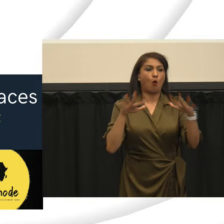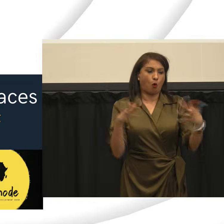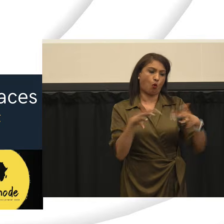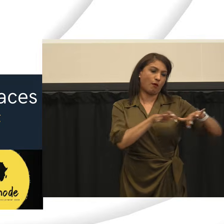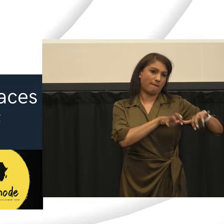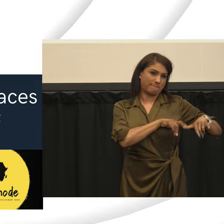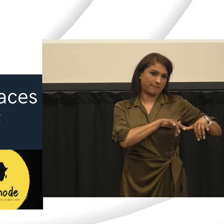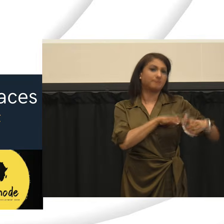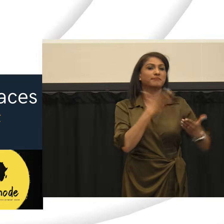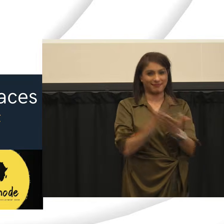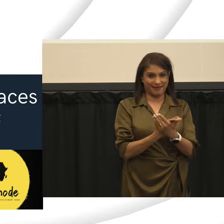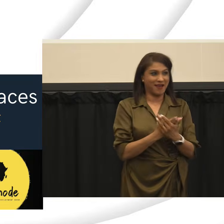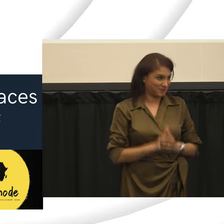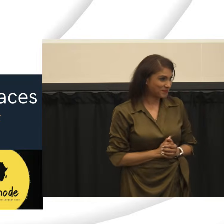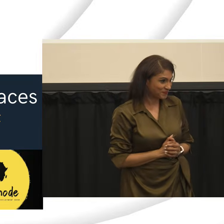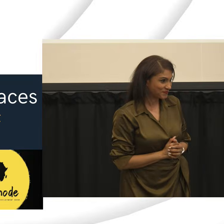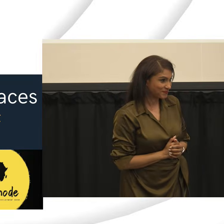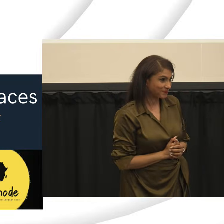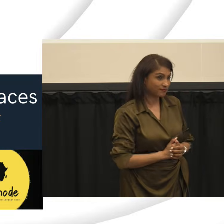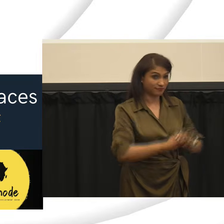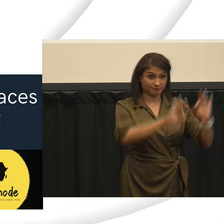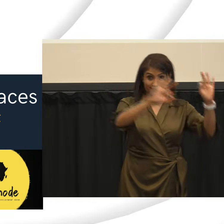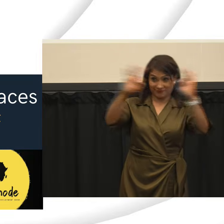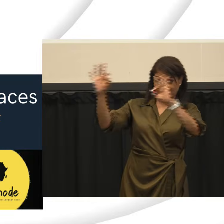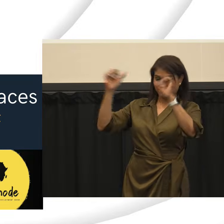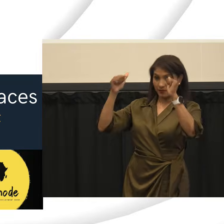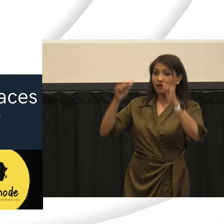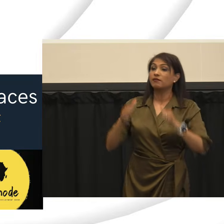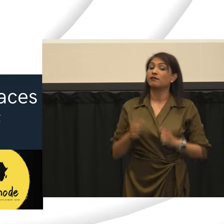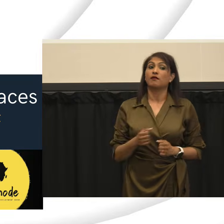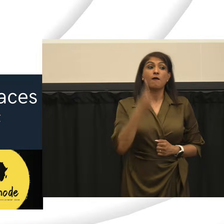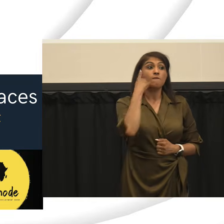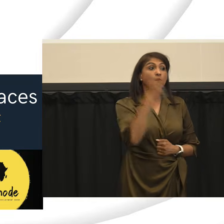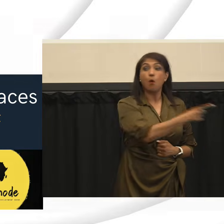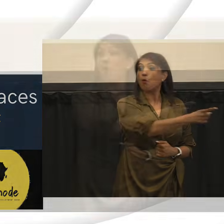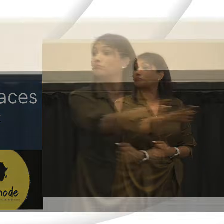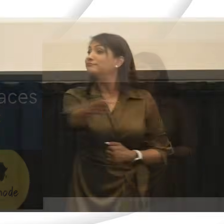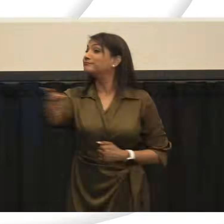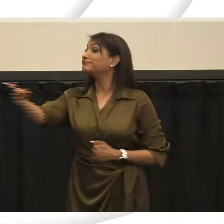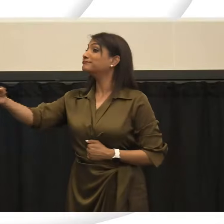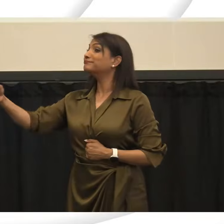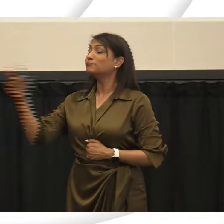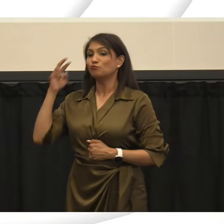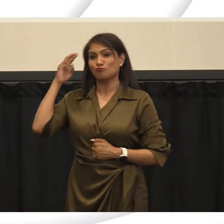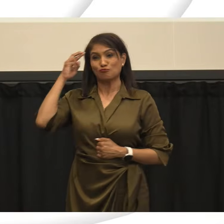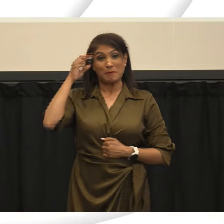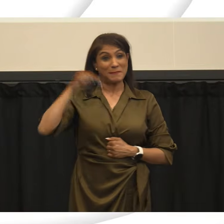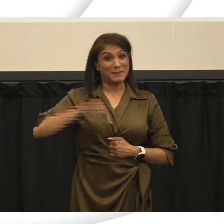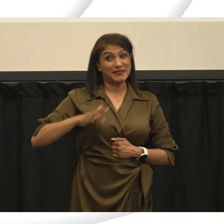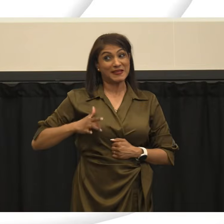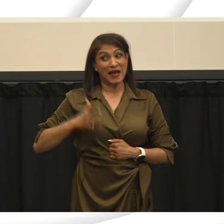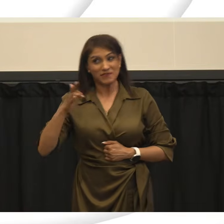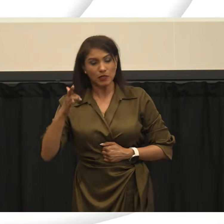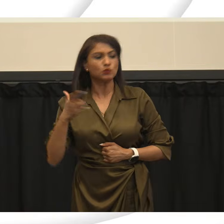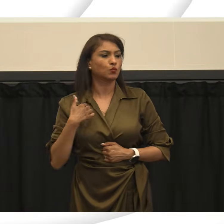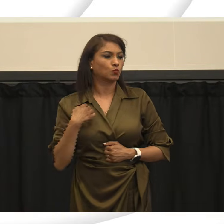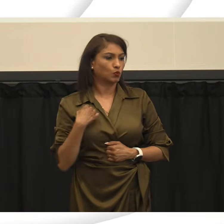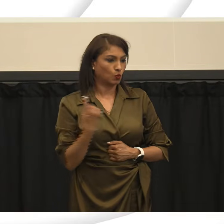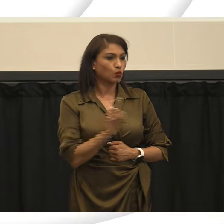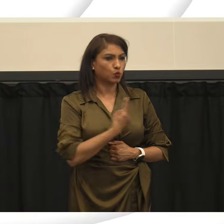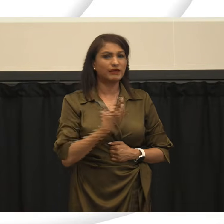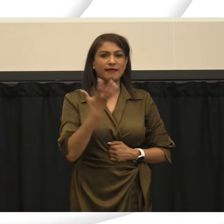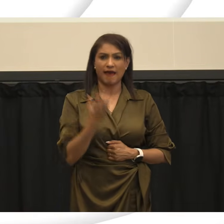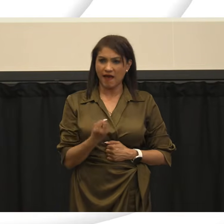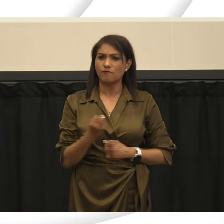give the opportunity for you to either type your questions in the chat, or you can share it and switch your video on.